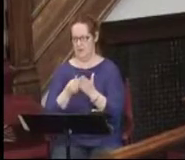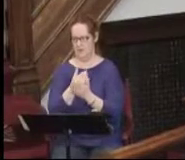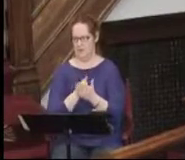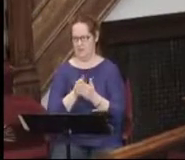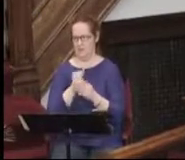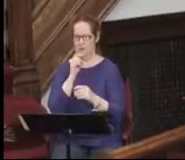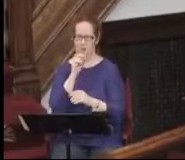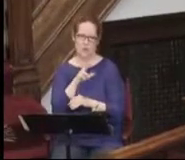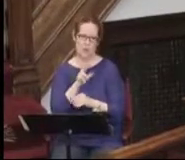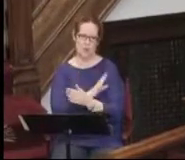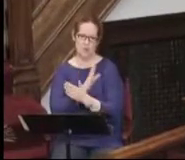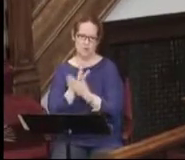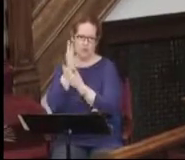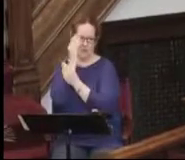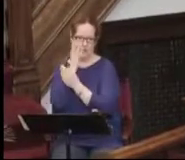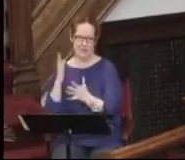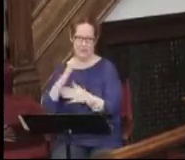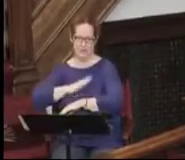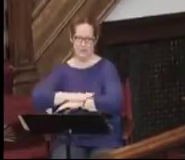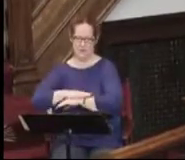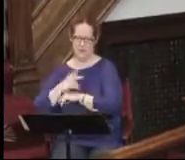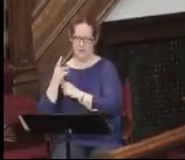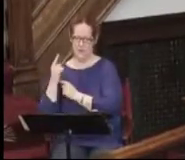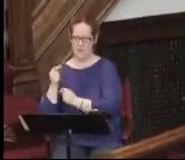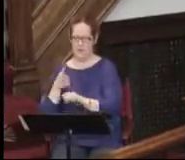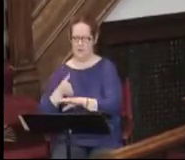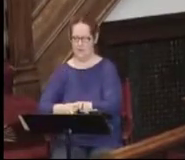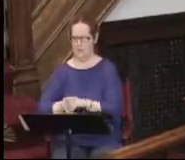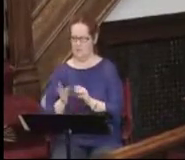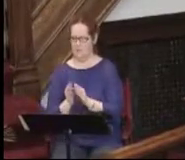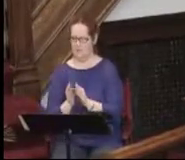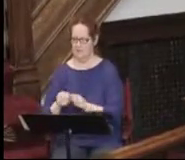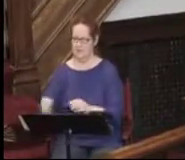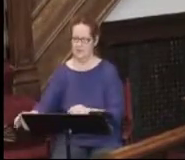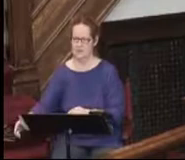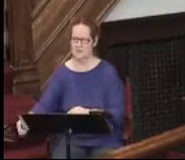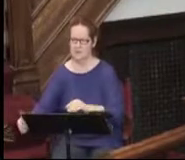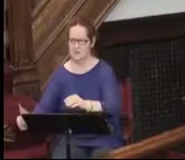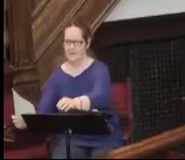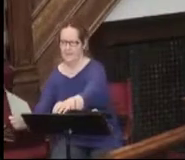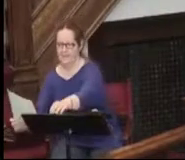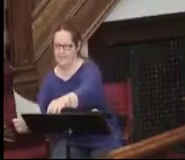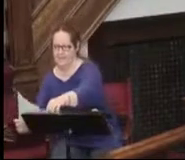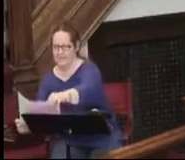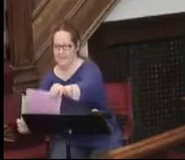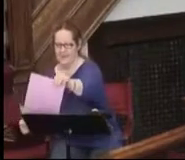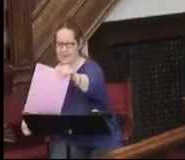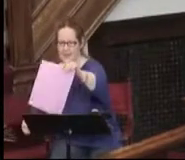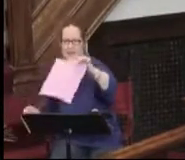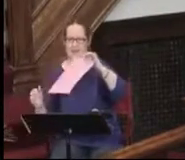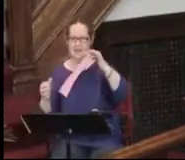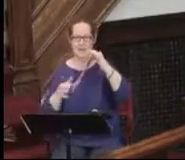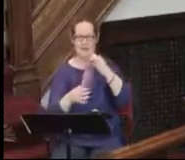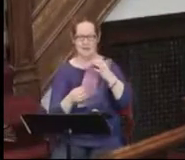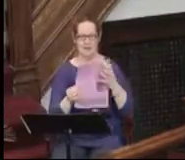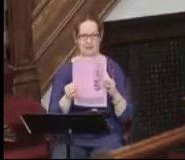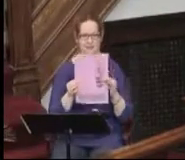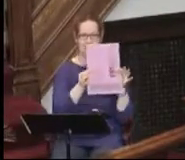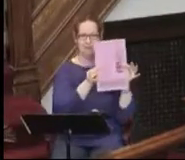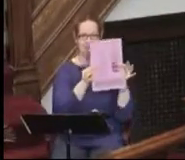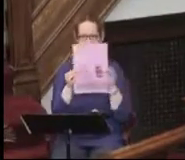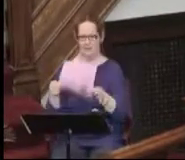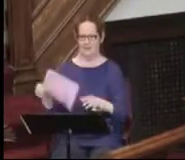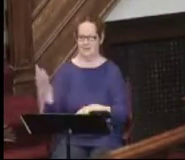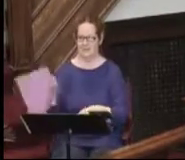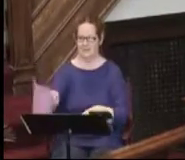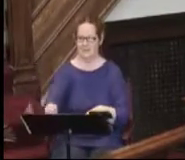or you can stop by the information desk following the worship service. And then, this is probably the most important sheet. It has